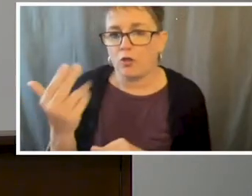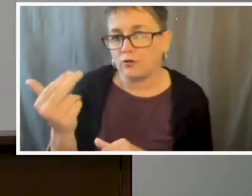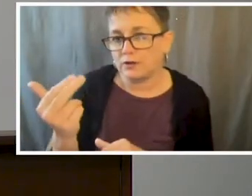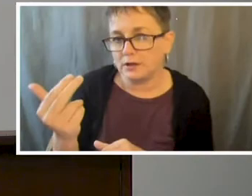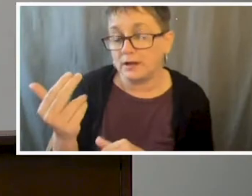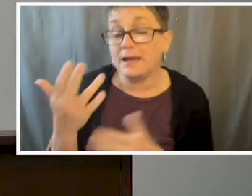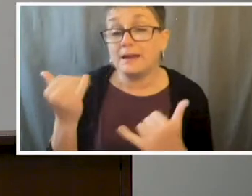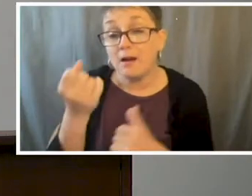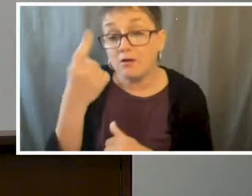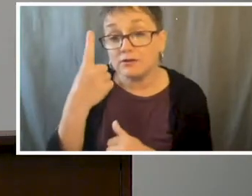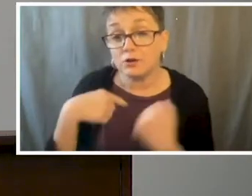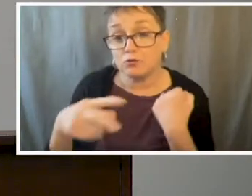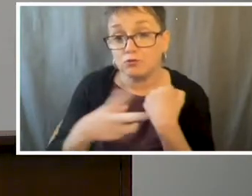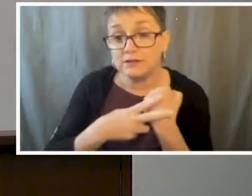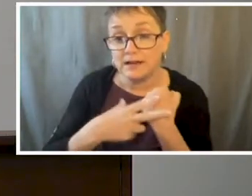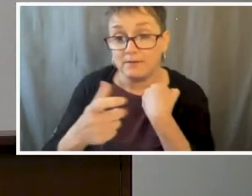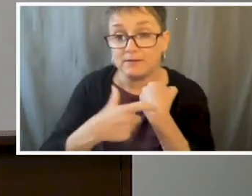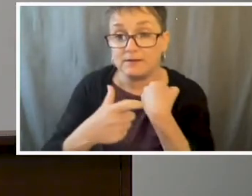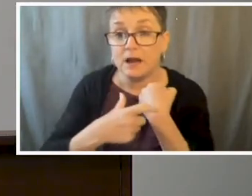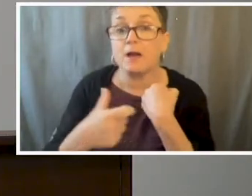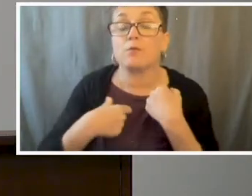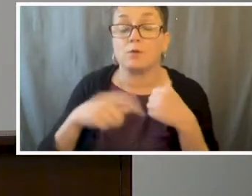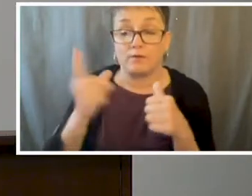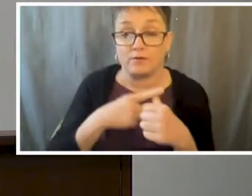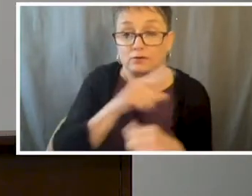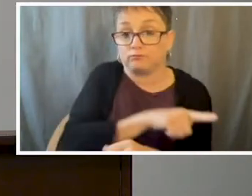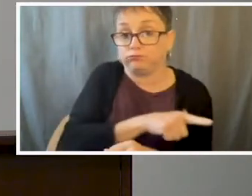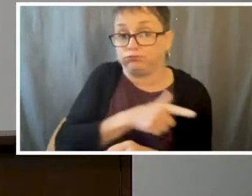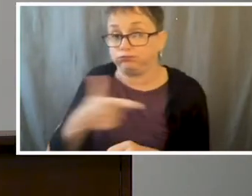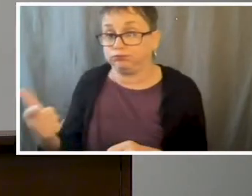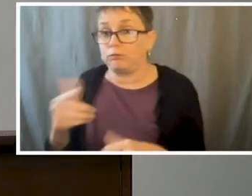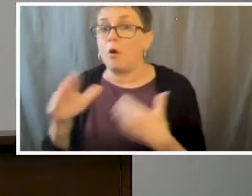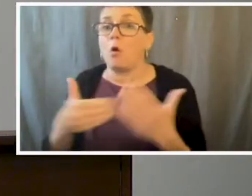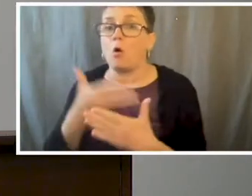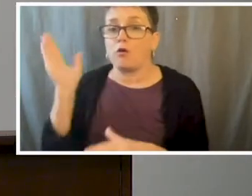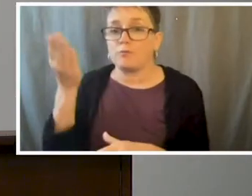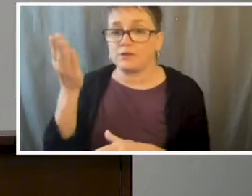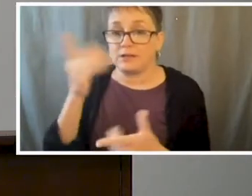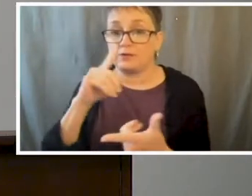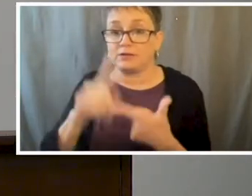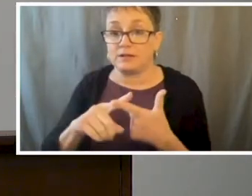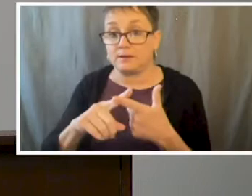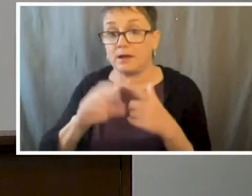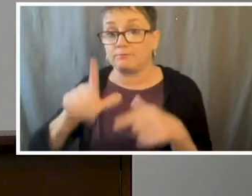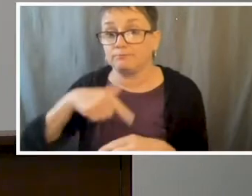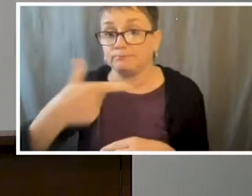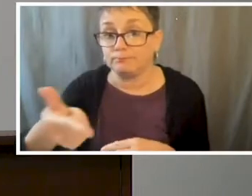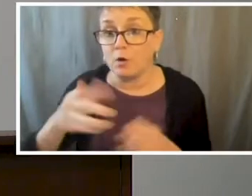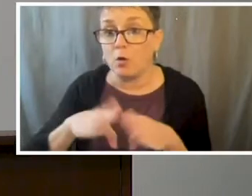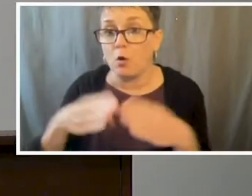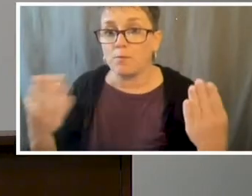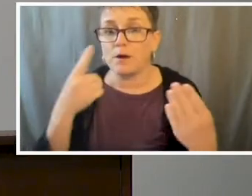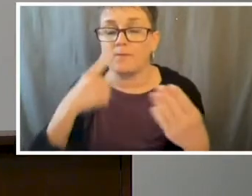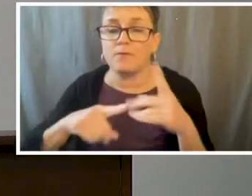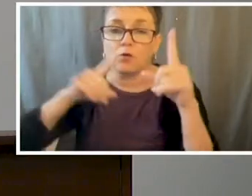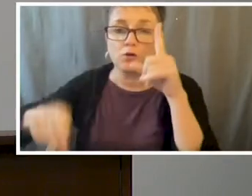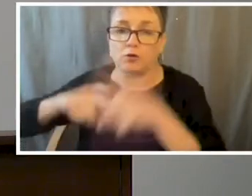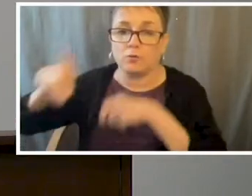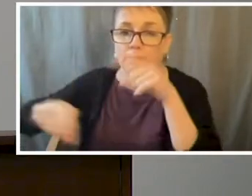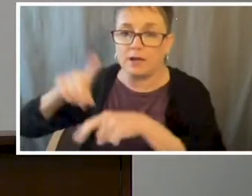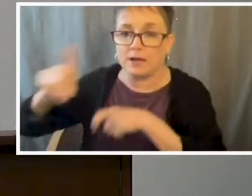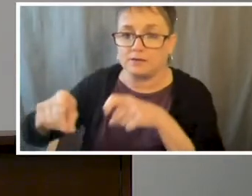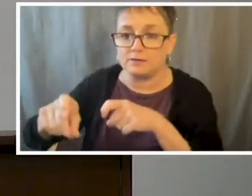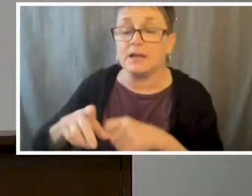presentations and then have a Q&A session at the end before we close. We ask that if you have a question